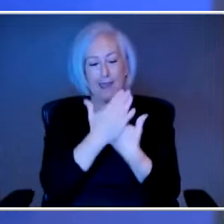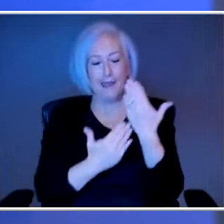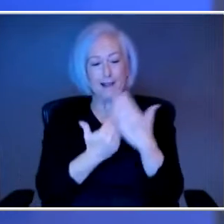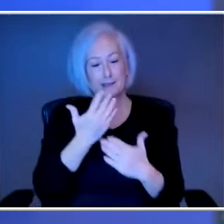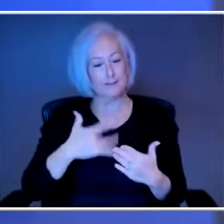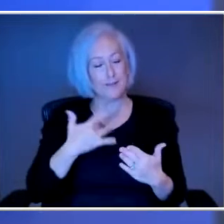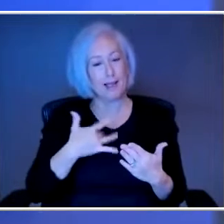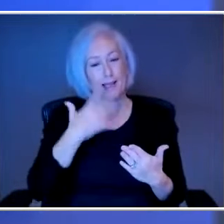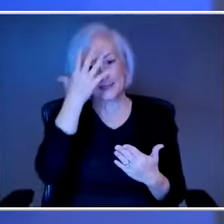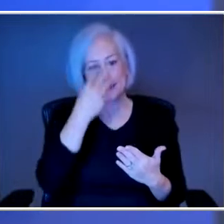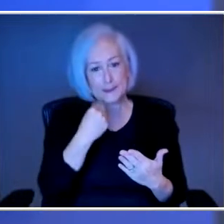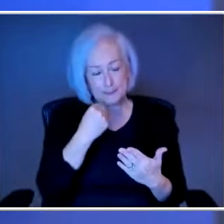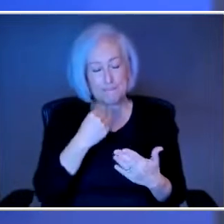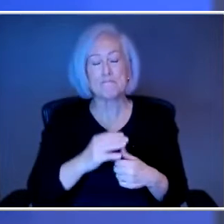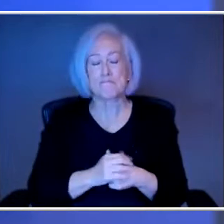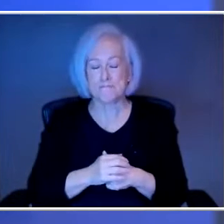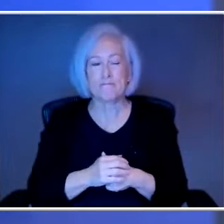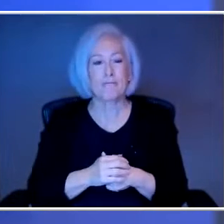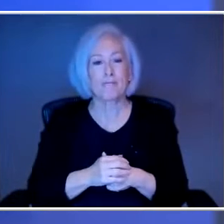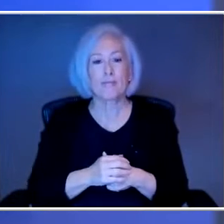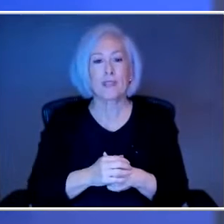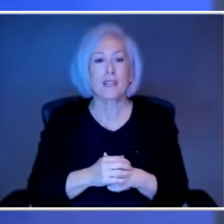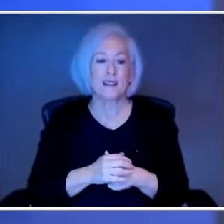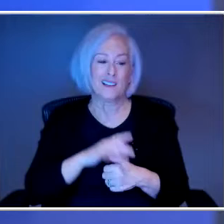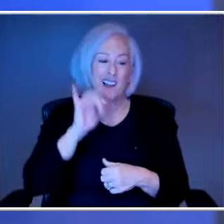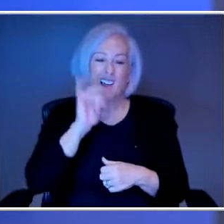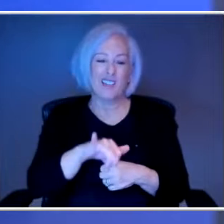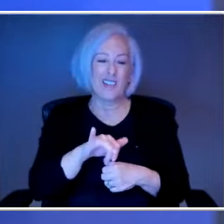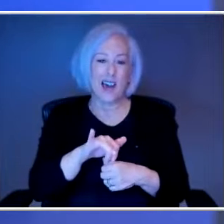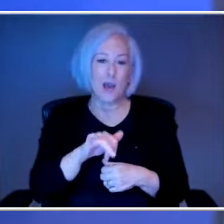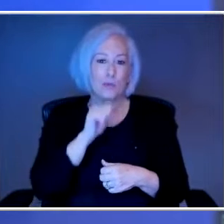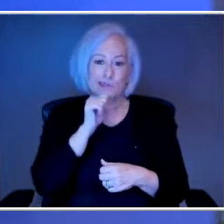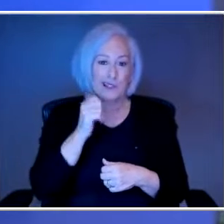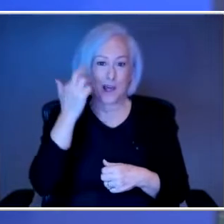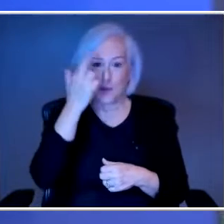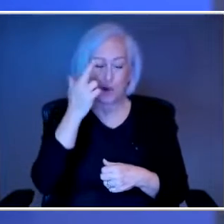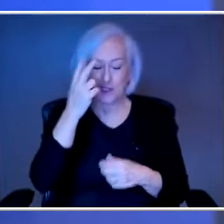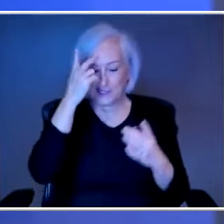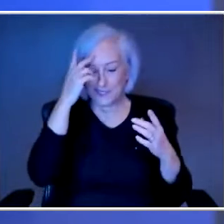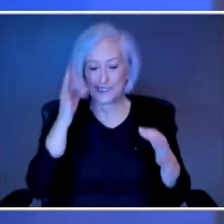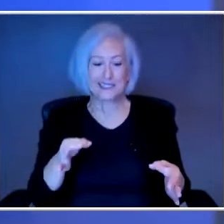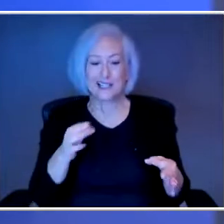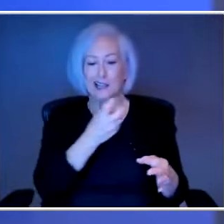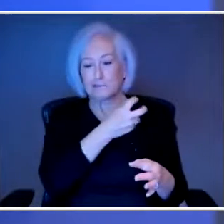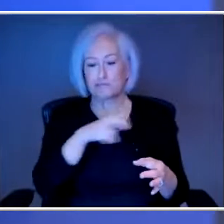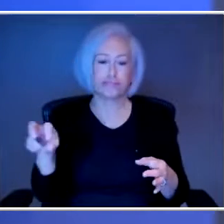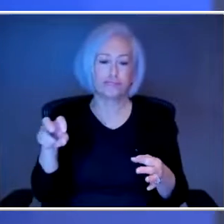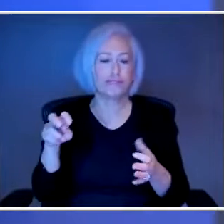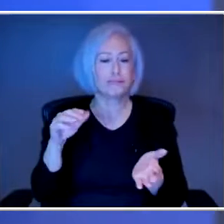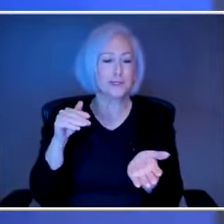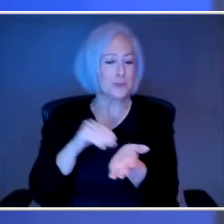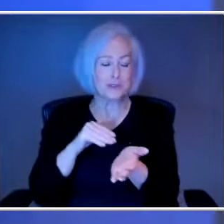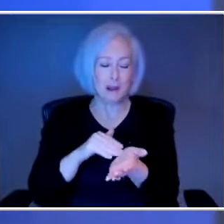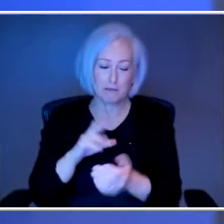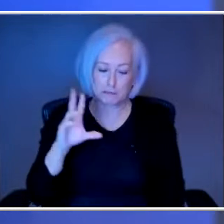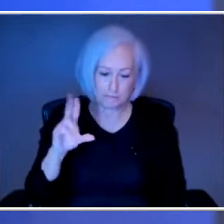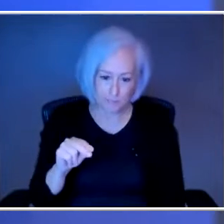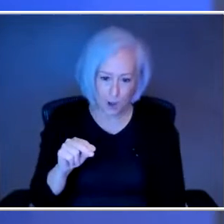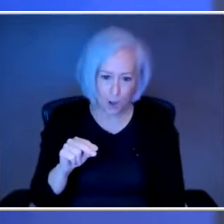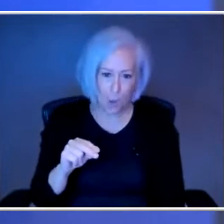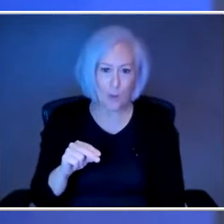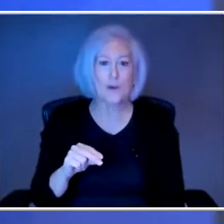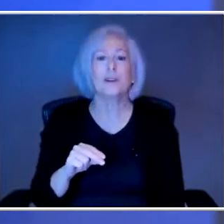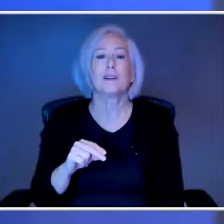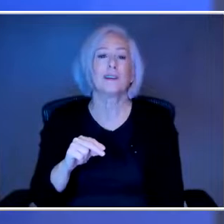that wouldn't have driven me to consult a doctor, much less have an